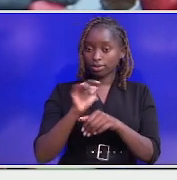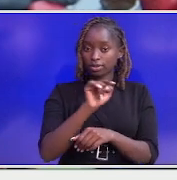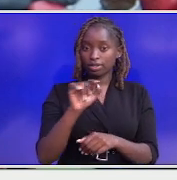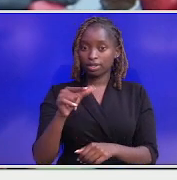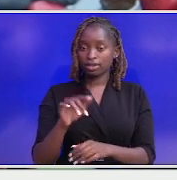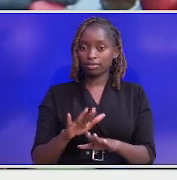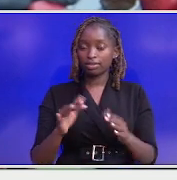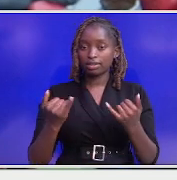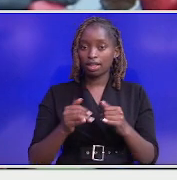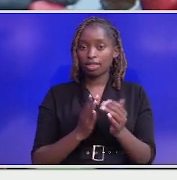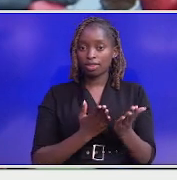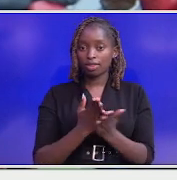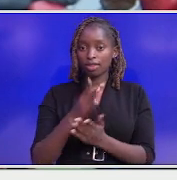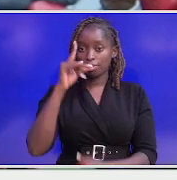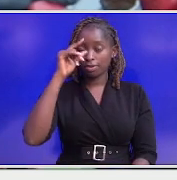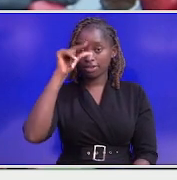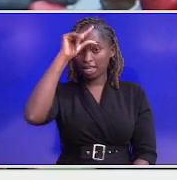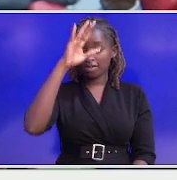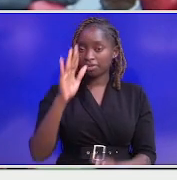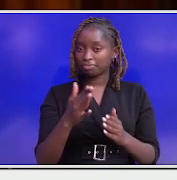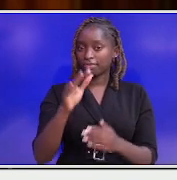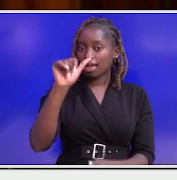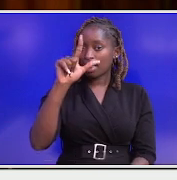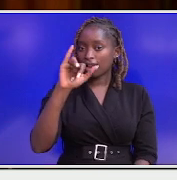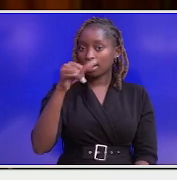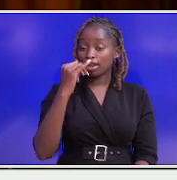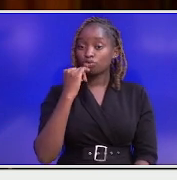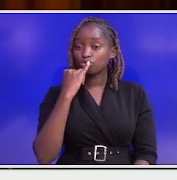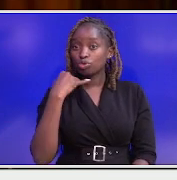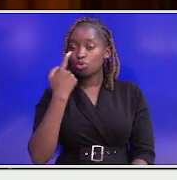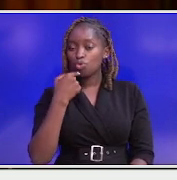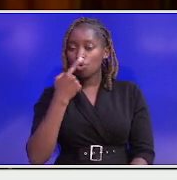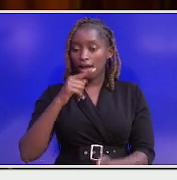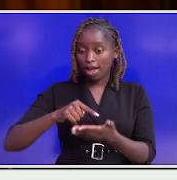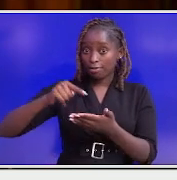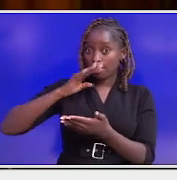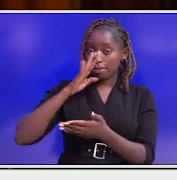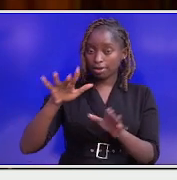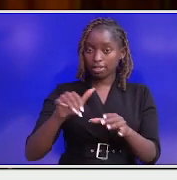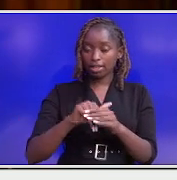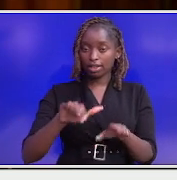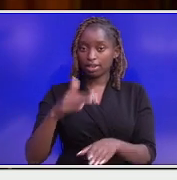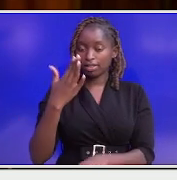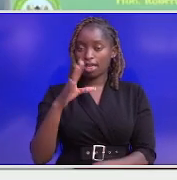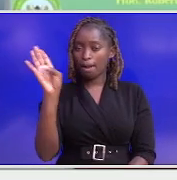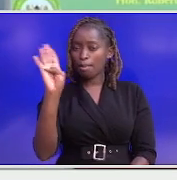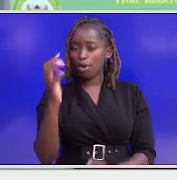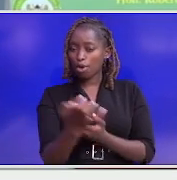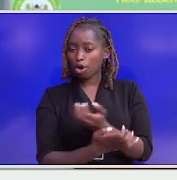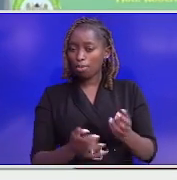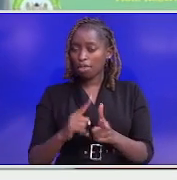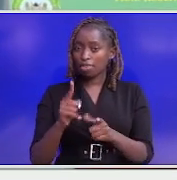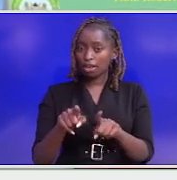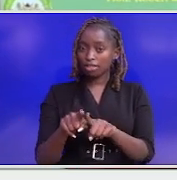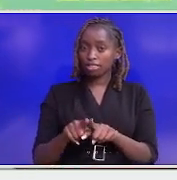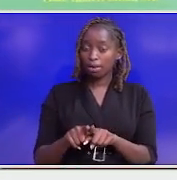two-term Mombasa Governor Ali Hassan Joho, who, if approved, will be at the helm of the Mining, Blue Economy and Maritime